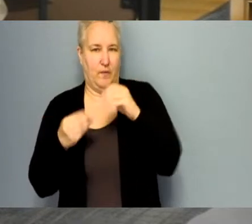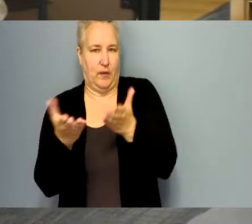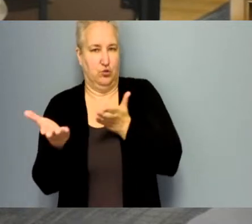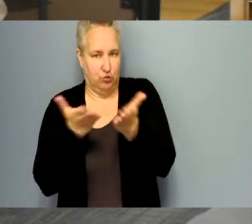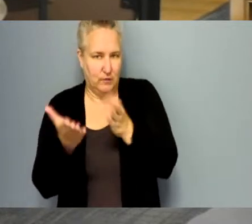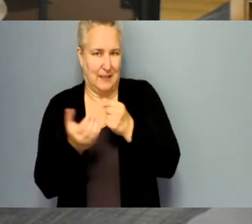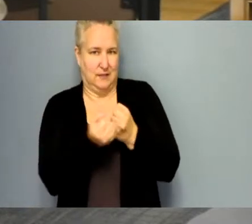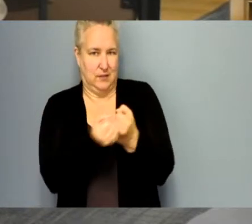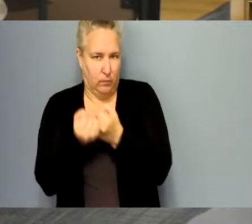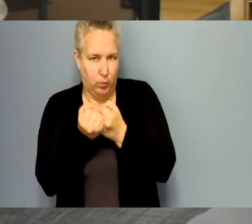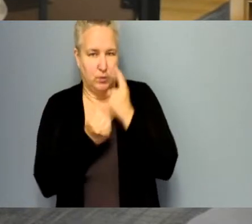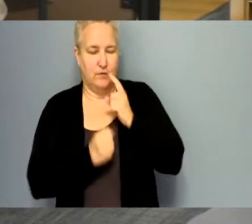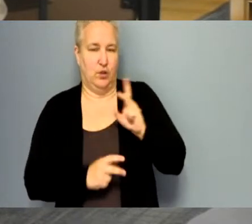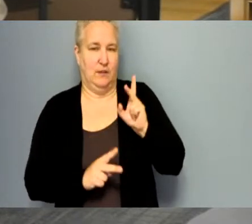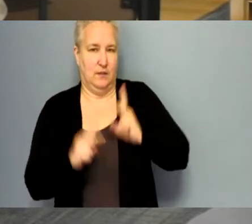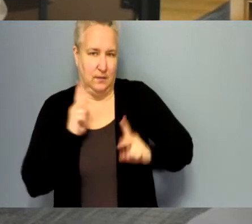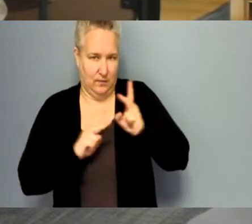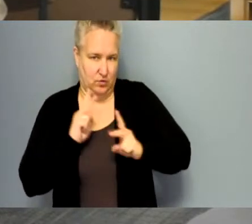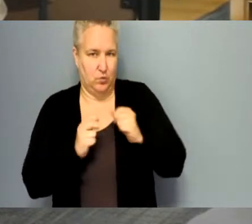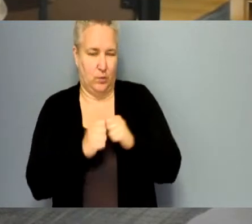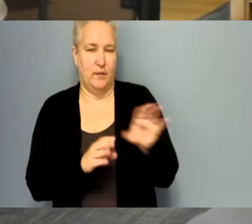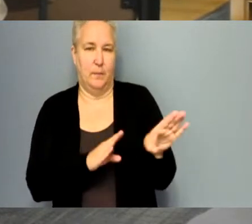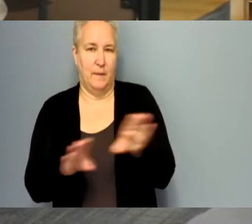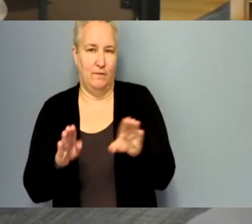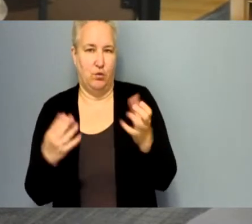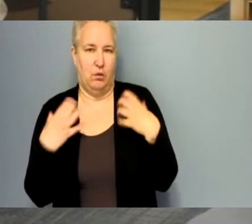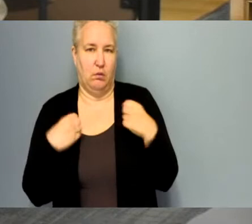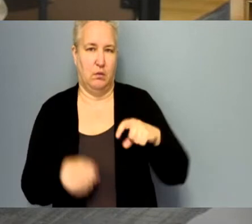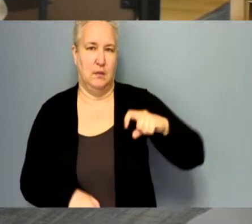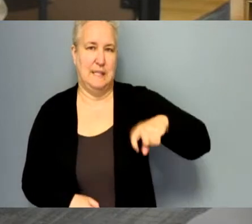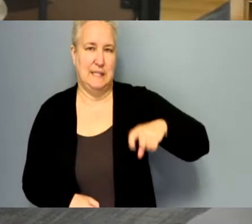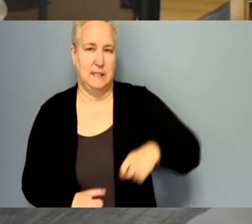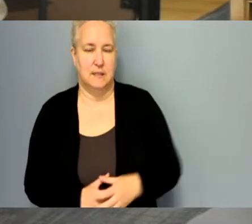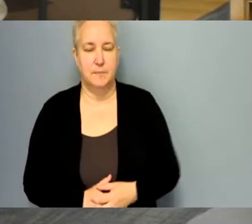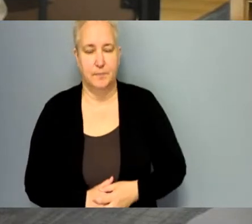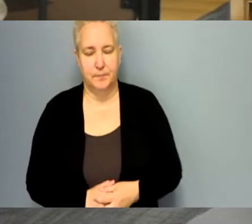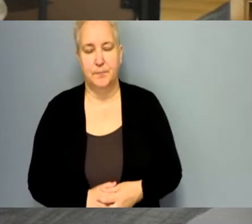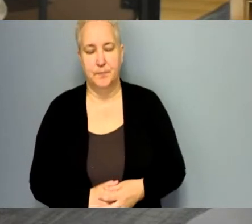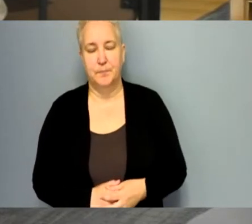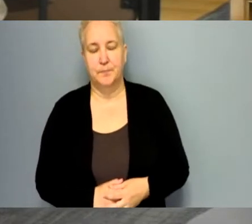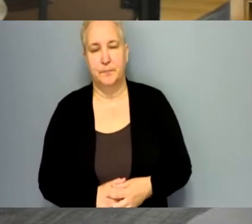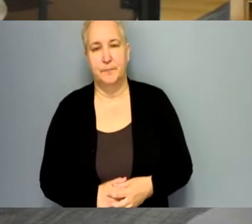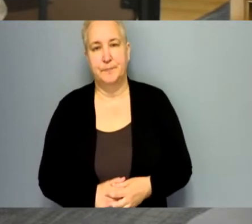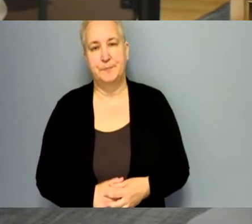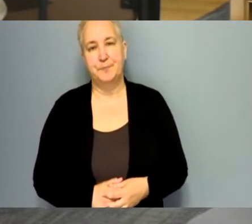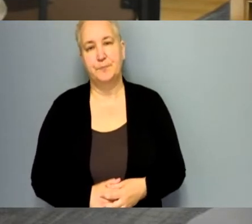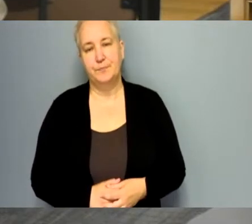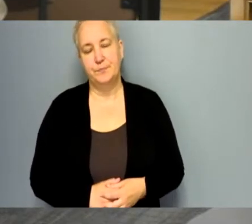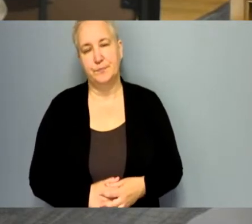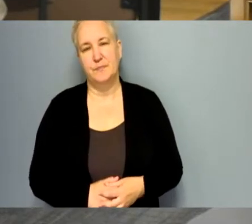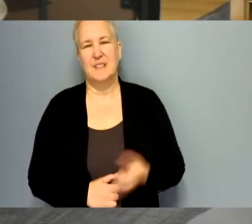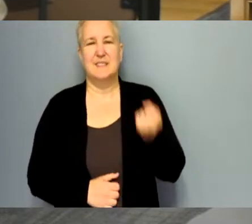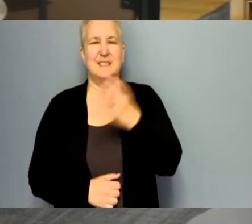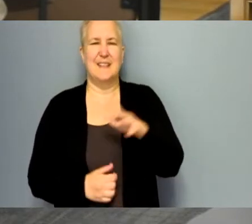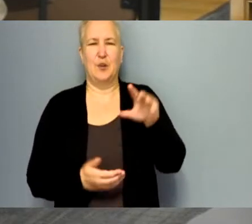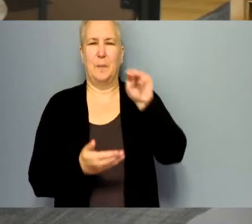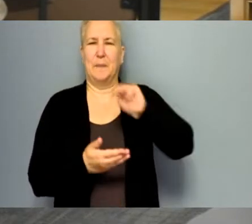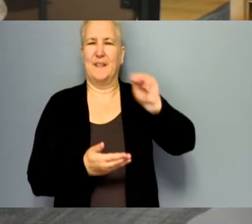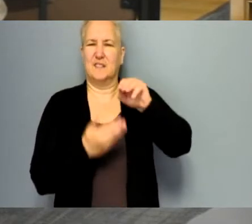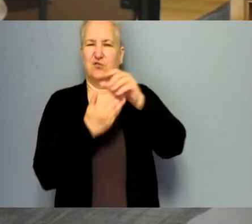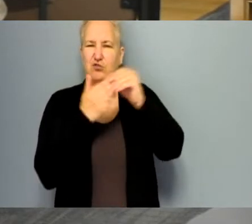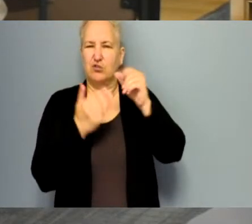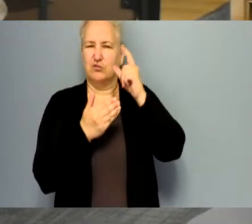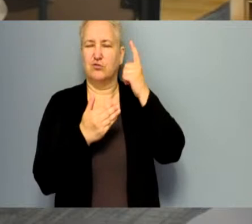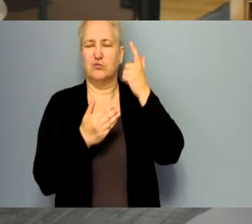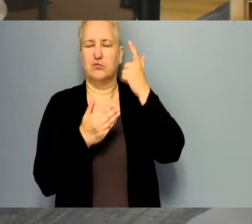and supports to individuals with behavioral health needs. So several $1 million will be